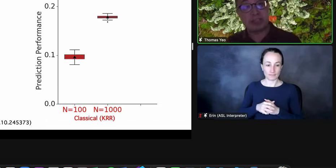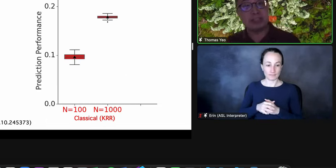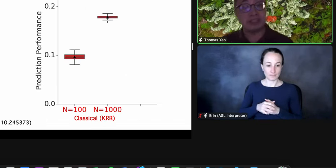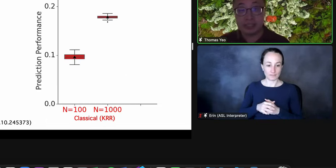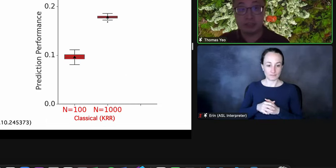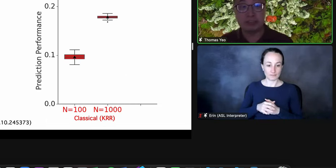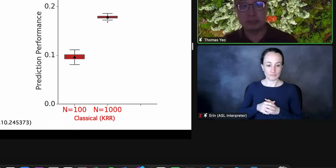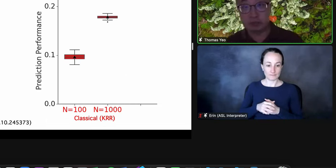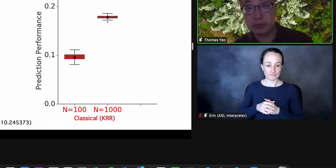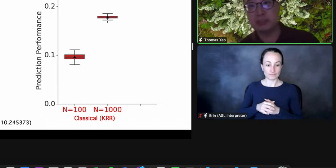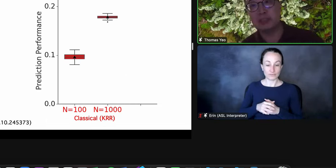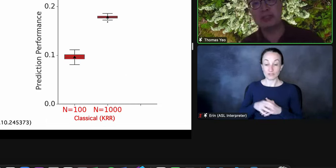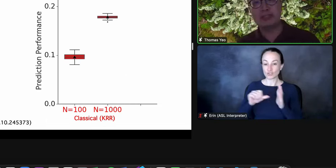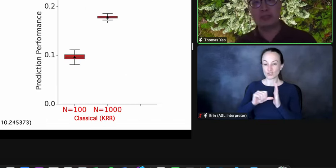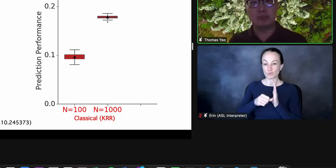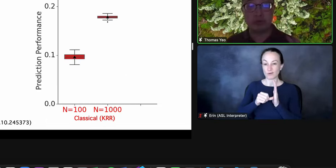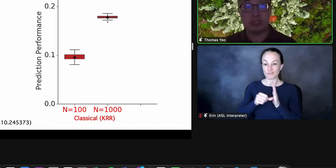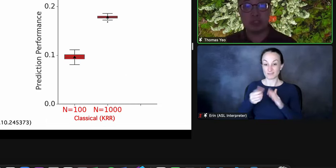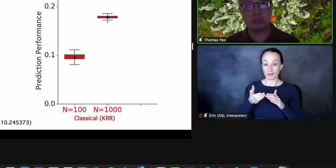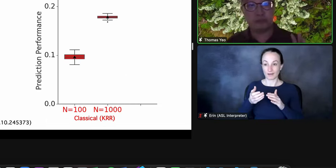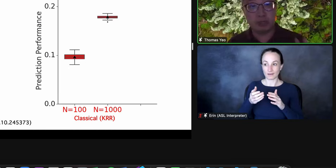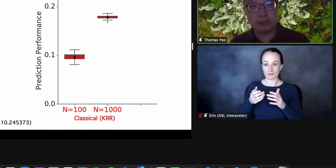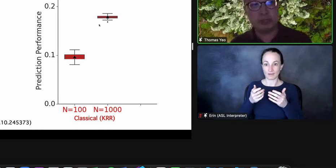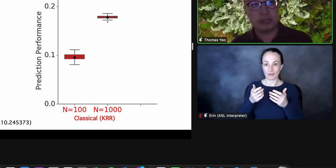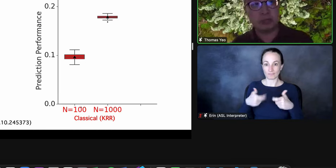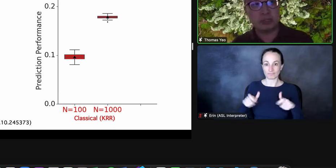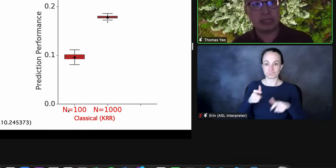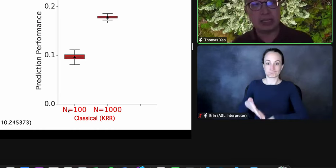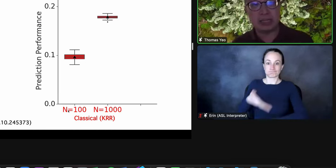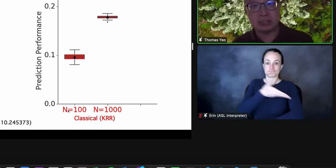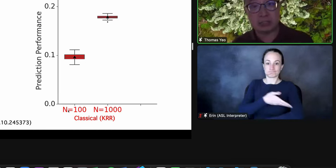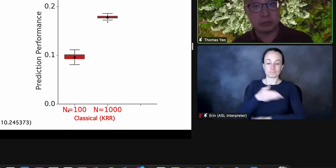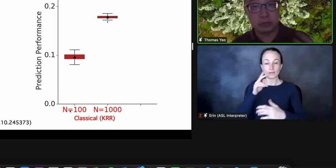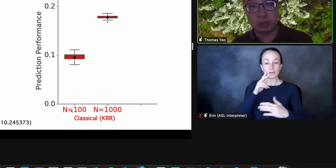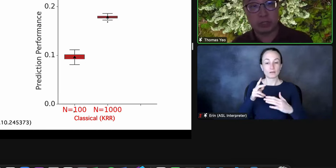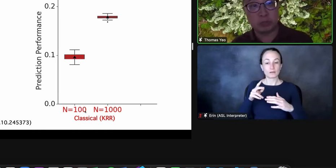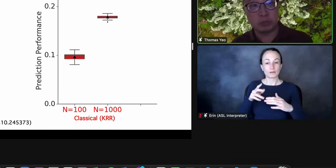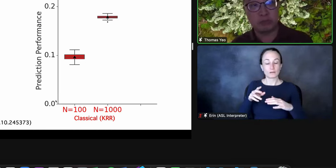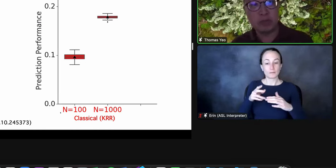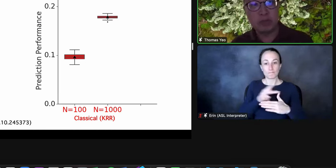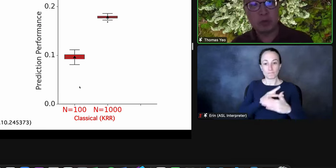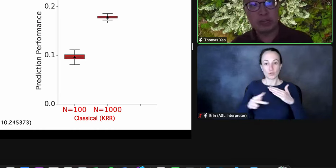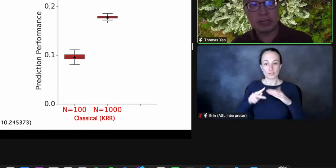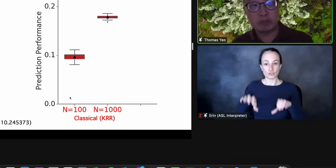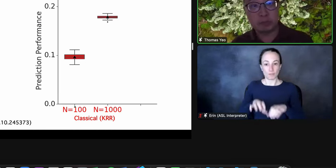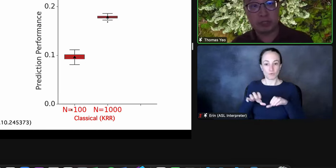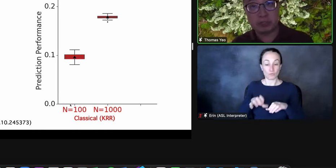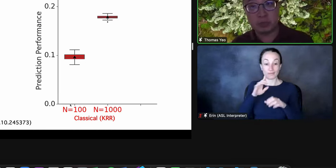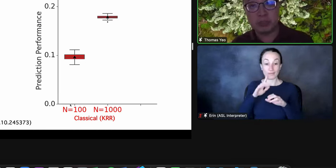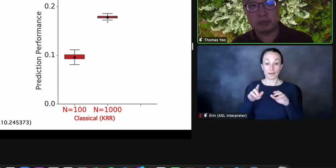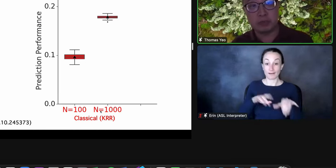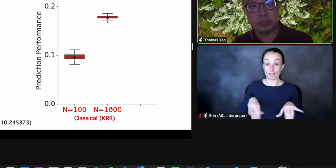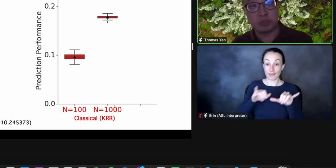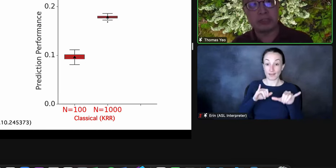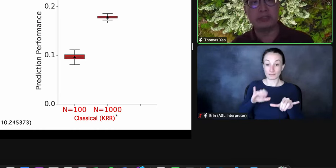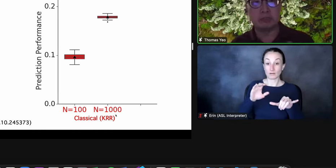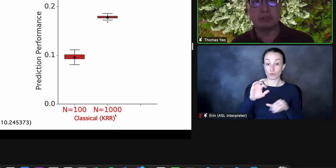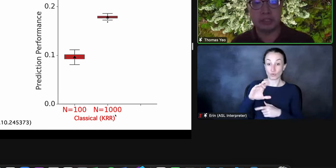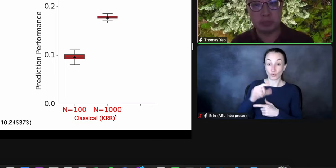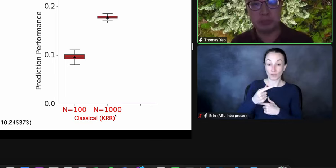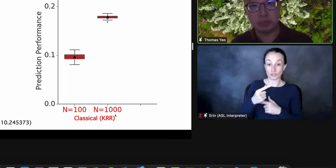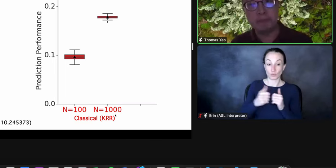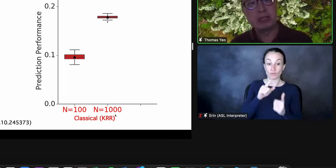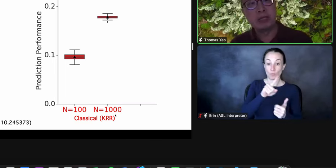Just to emphasize the size of the improvement, here's a prediction performance using classical clonal regression with 100 participants versus